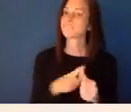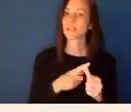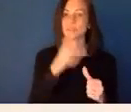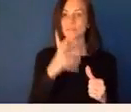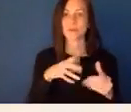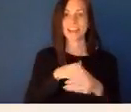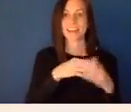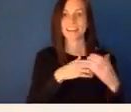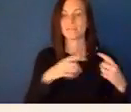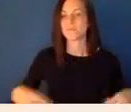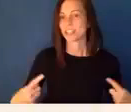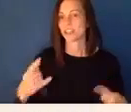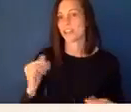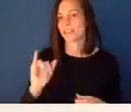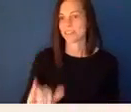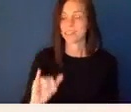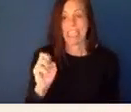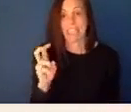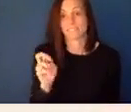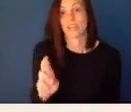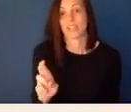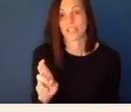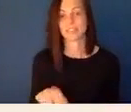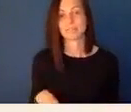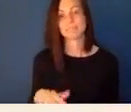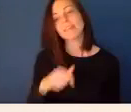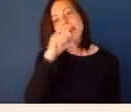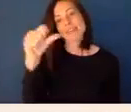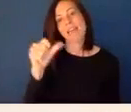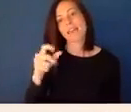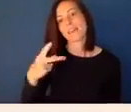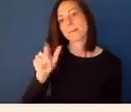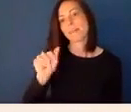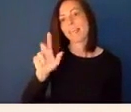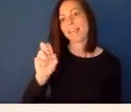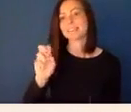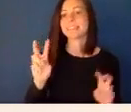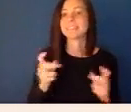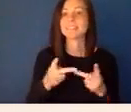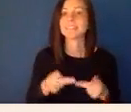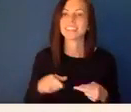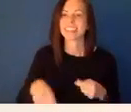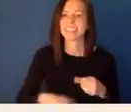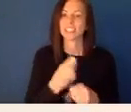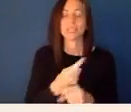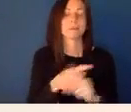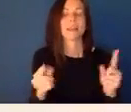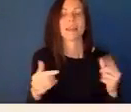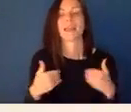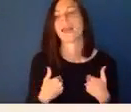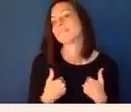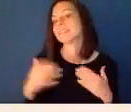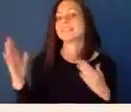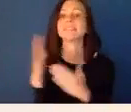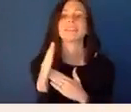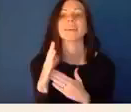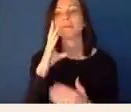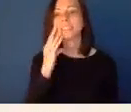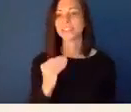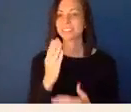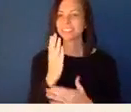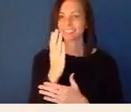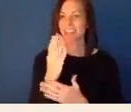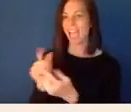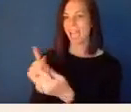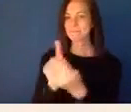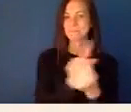Um, I didn't place this year, but I had a phenomenal experience. I met some of my lifelong friends from a weekend that